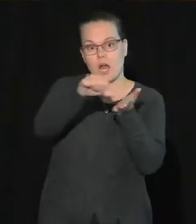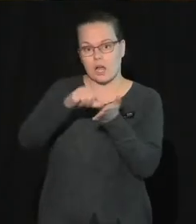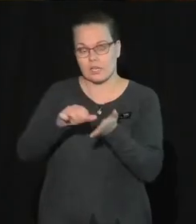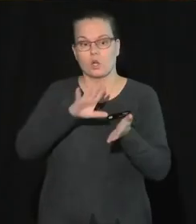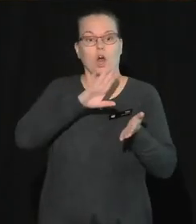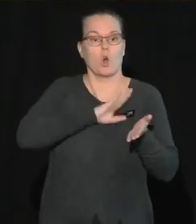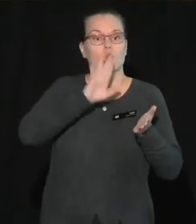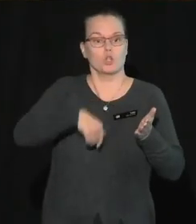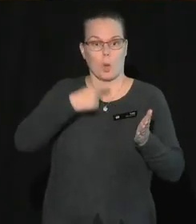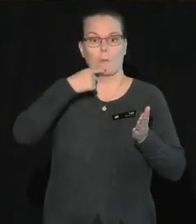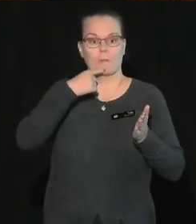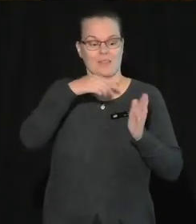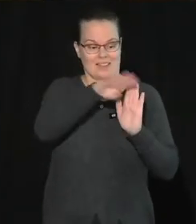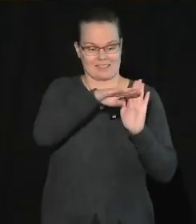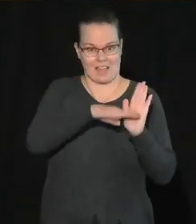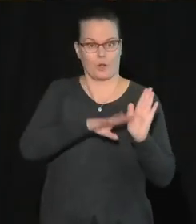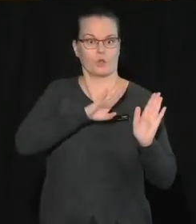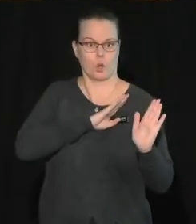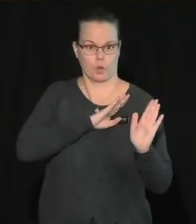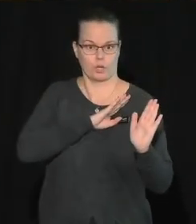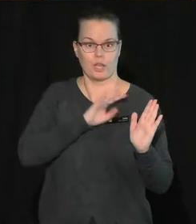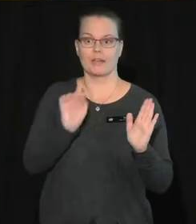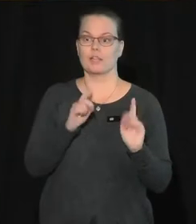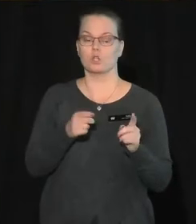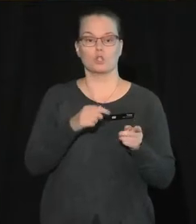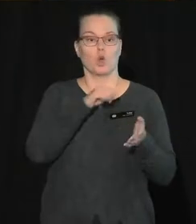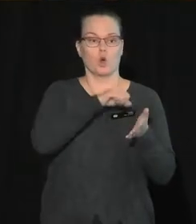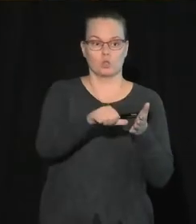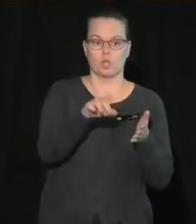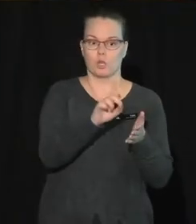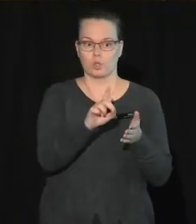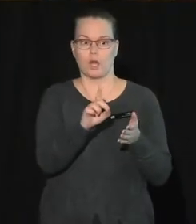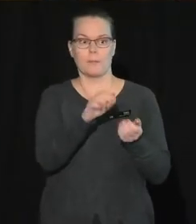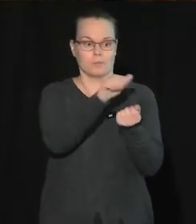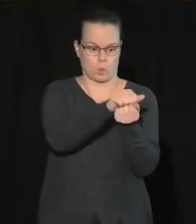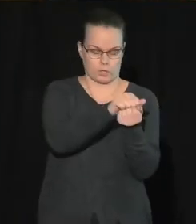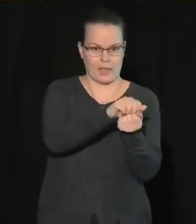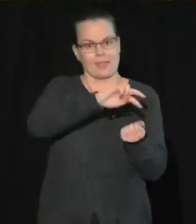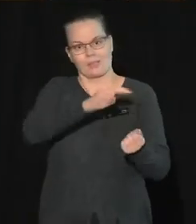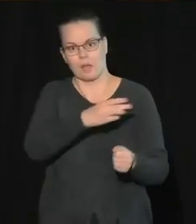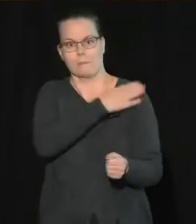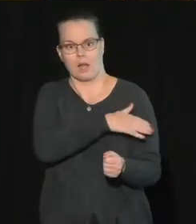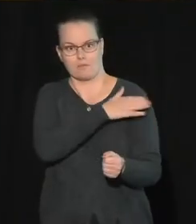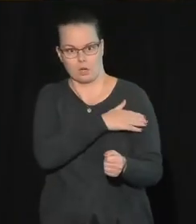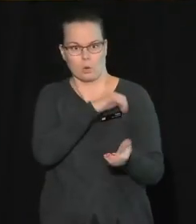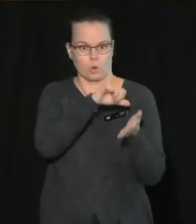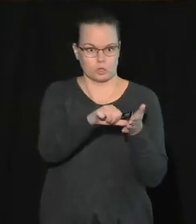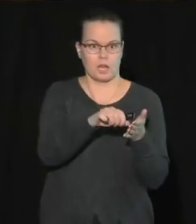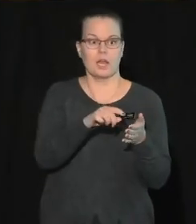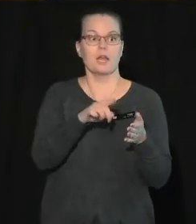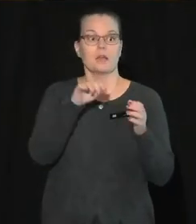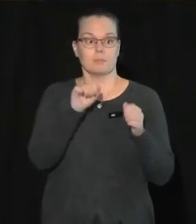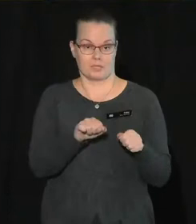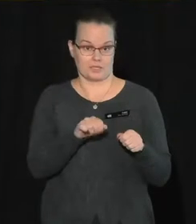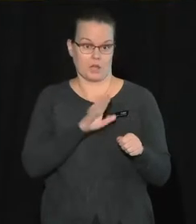buy accessible. And if you buy accessible, if you buy the products and services covered